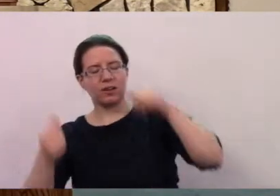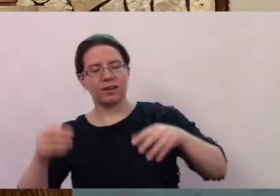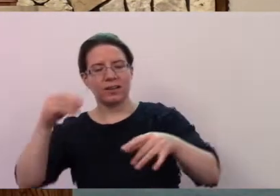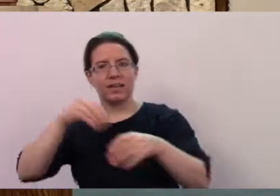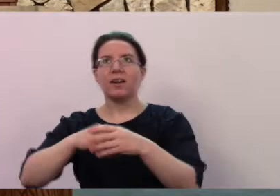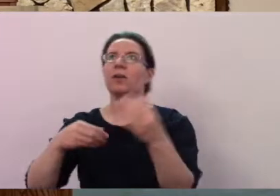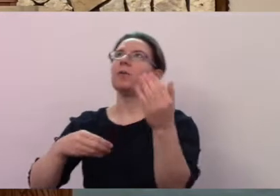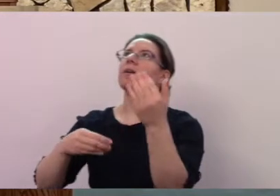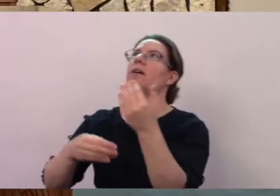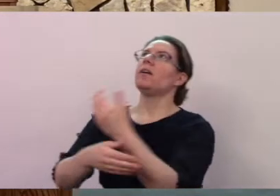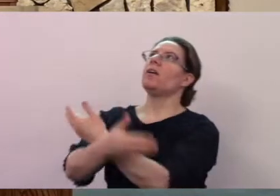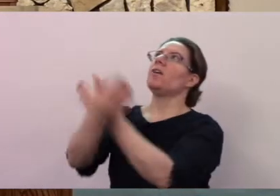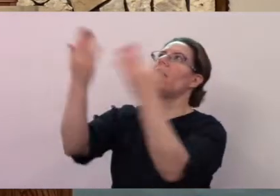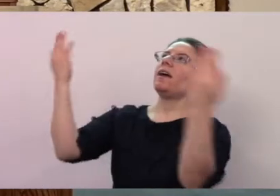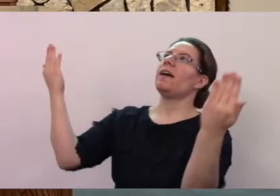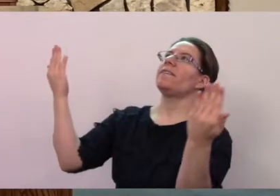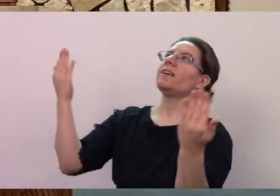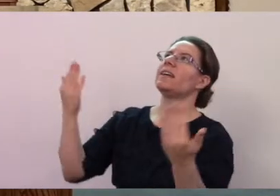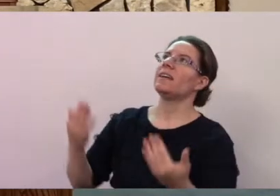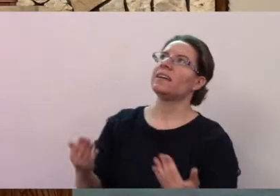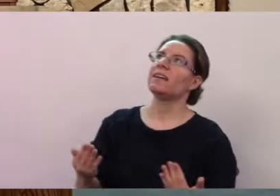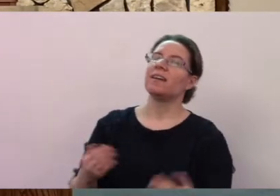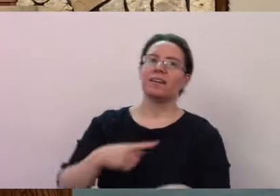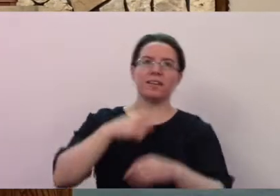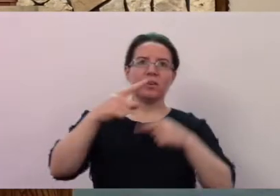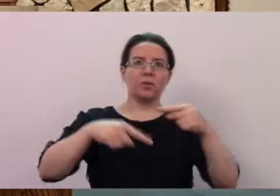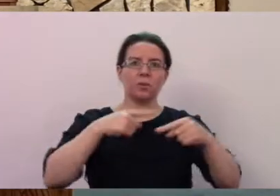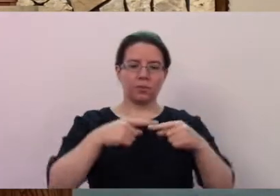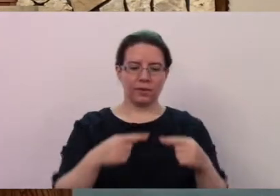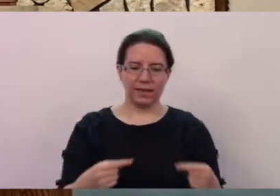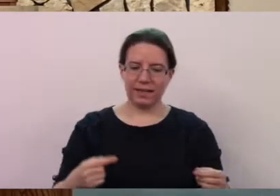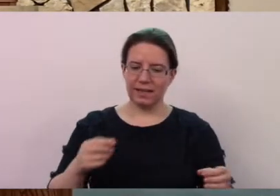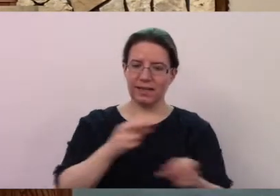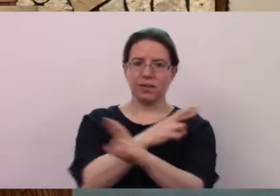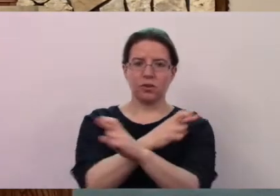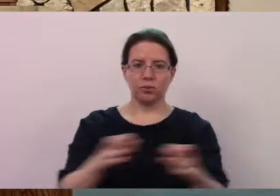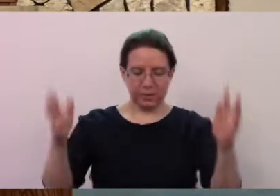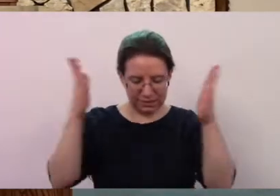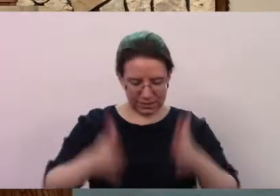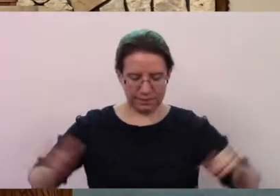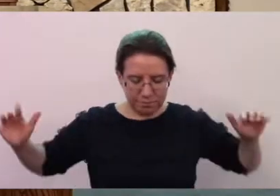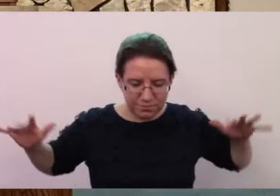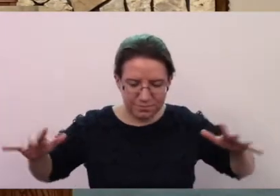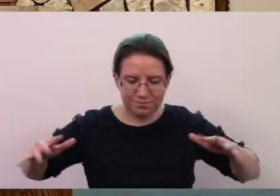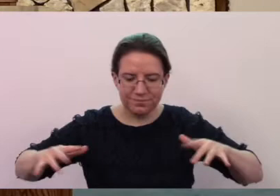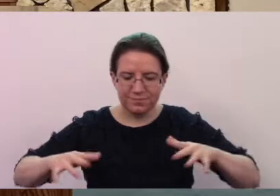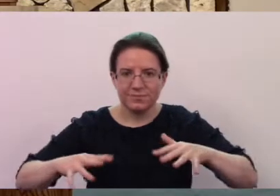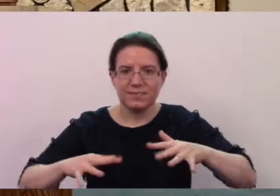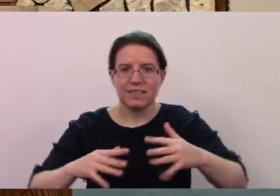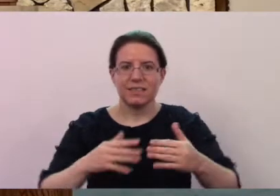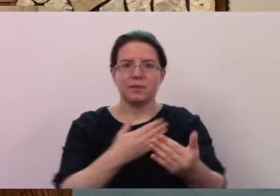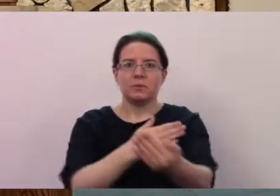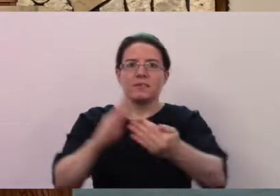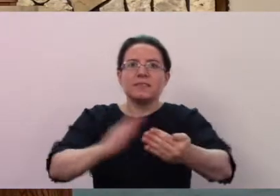the redeemed are gathering in, how we'll raise the heavenly anthem in that city in the sky. When the